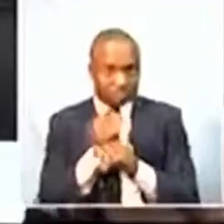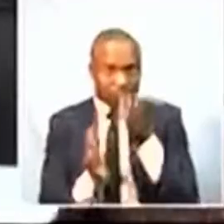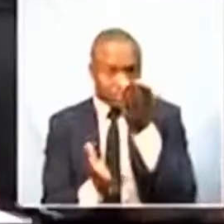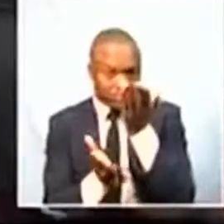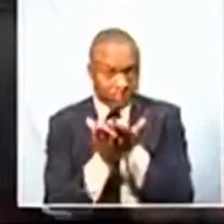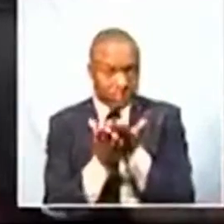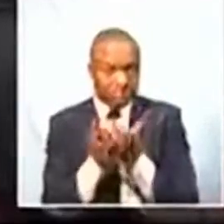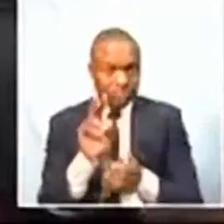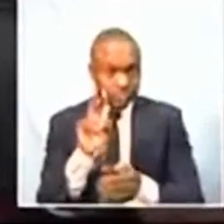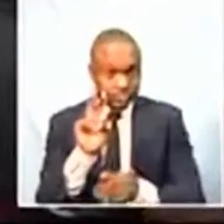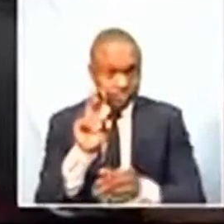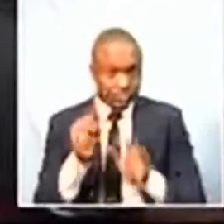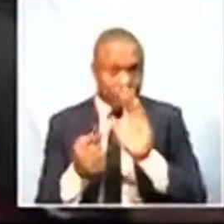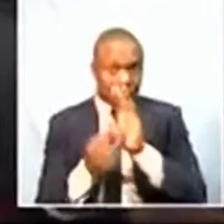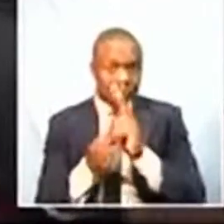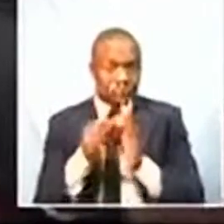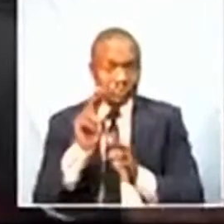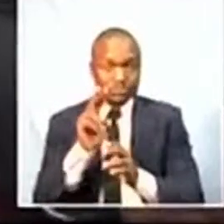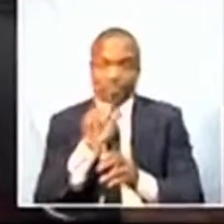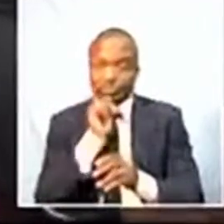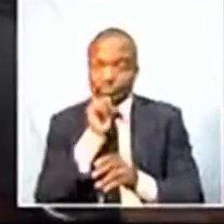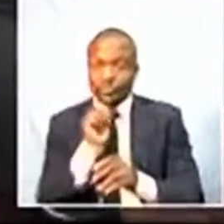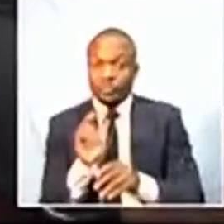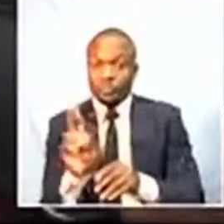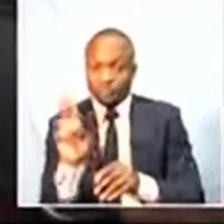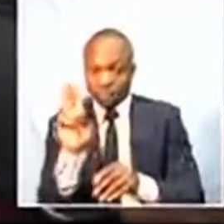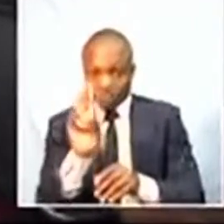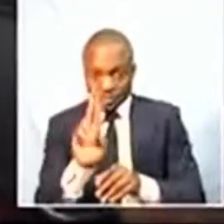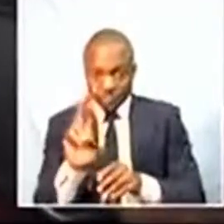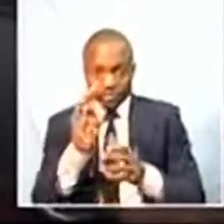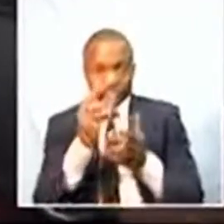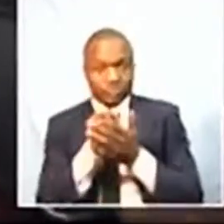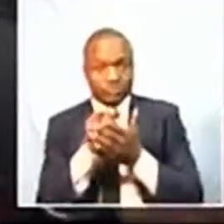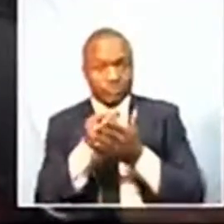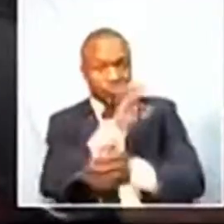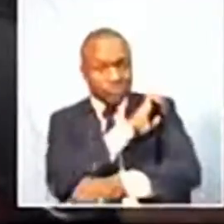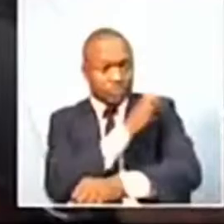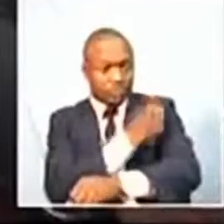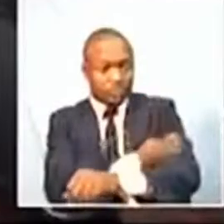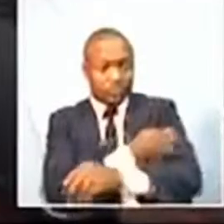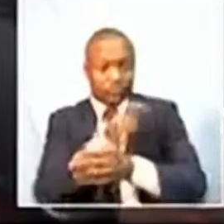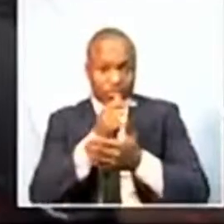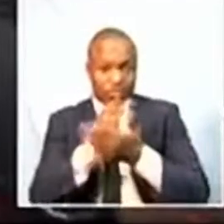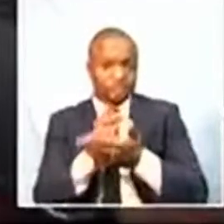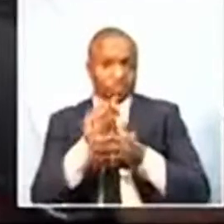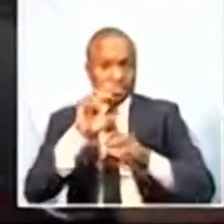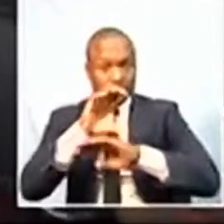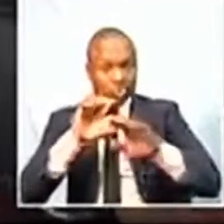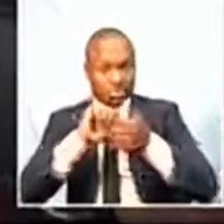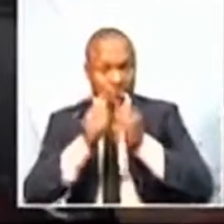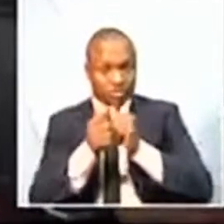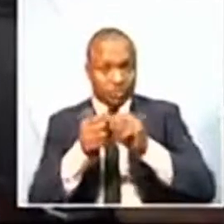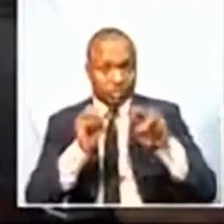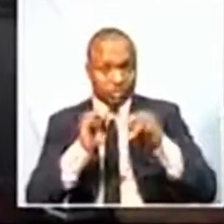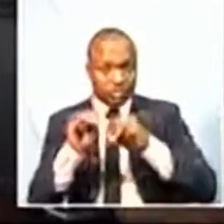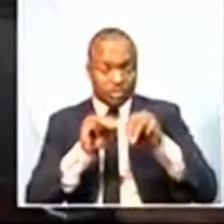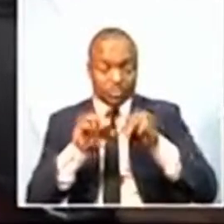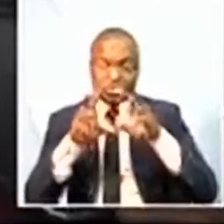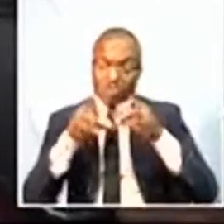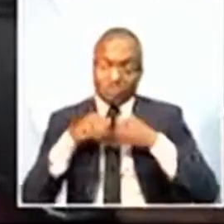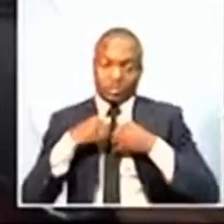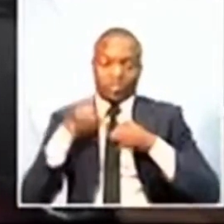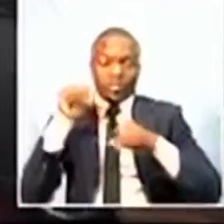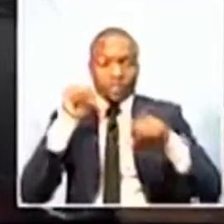Appendix 2.2, unspent funds, empowerment grants. Cause of query, management acknowledges